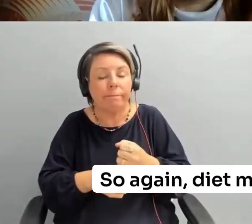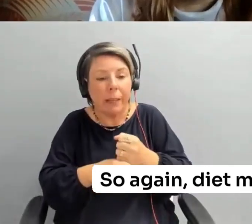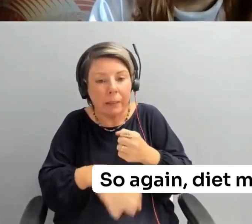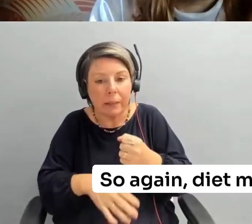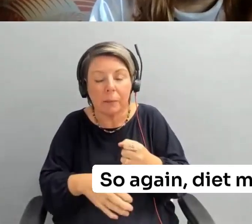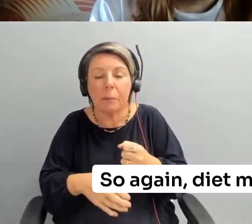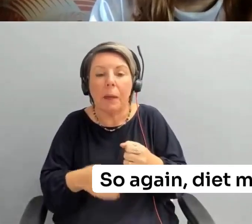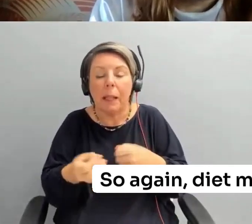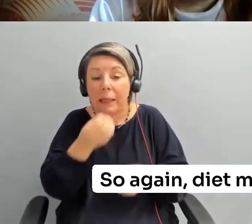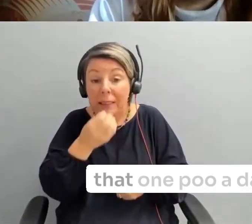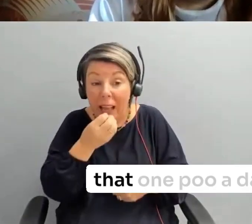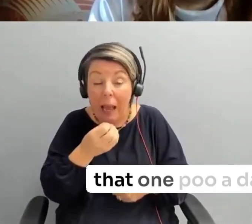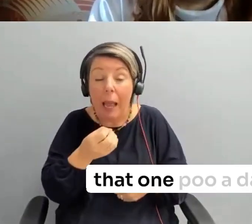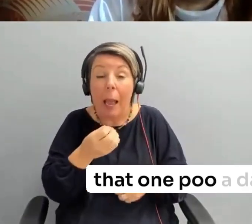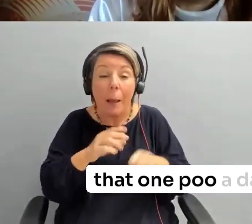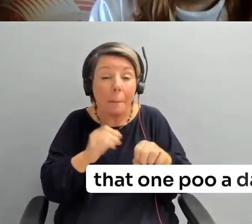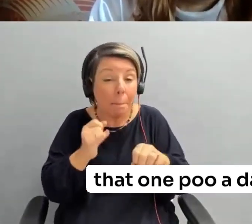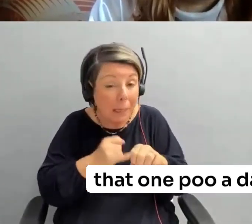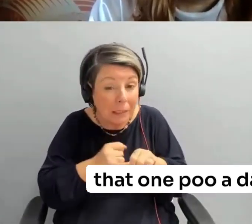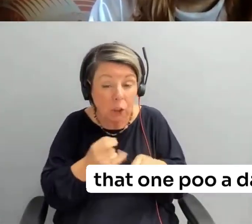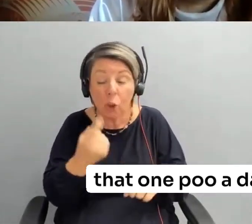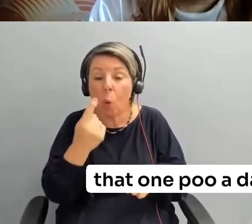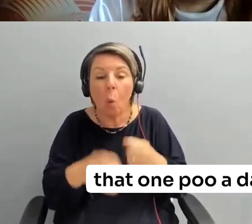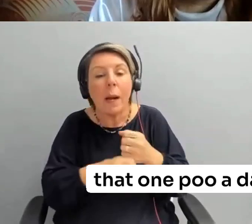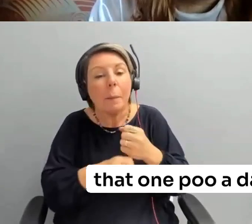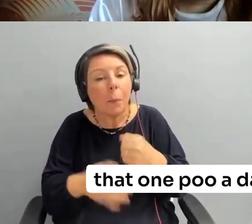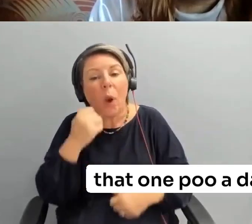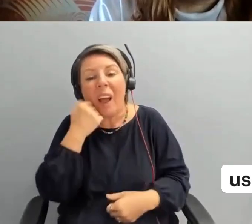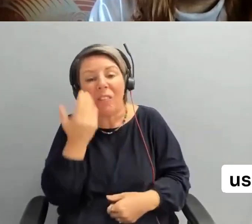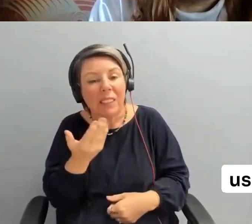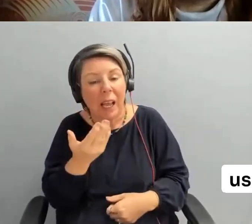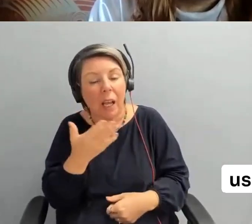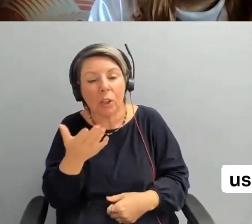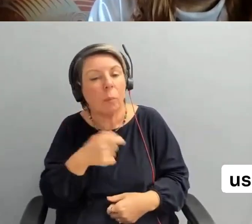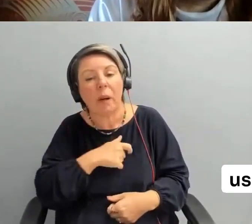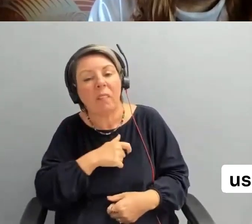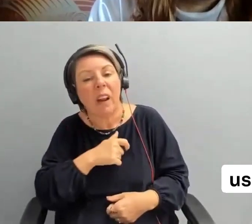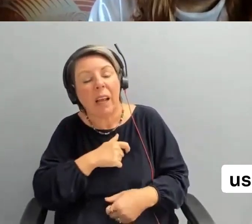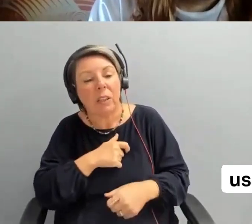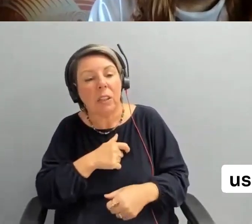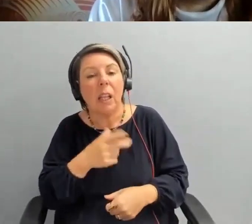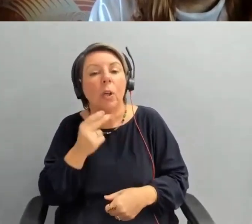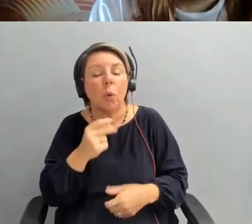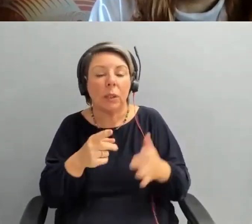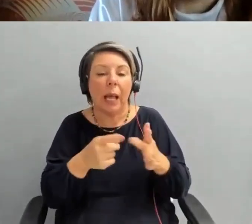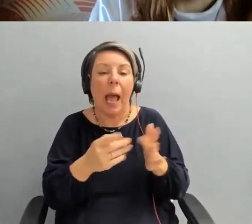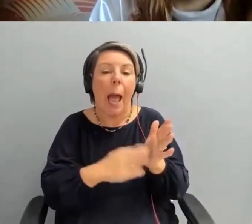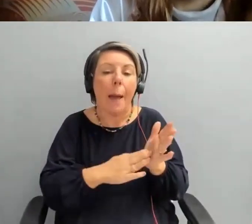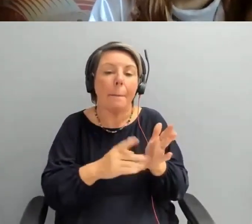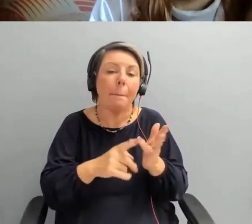medication, trying to have that one poo a day and not being afraid to use Imodium.